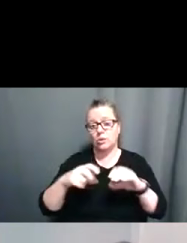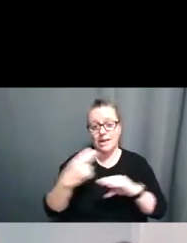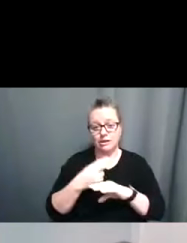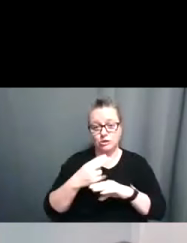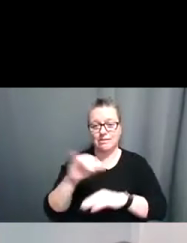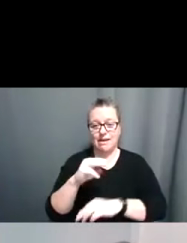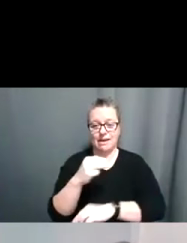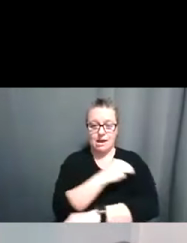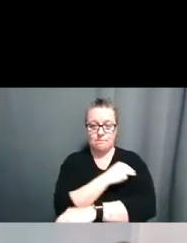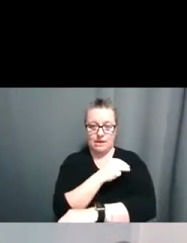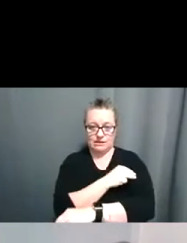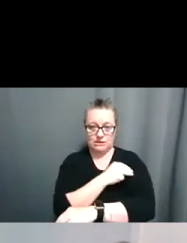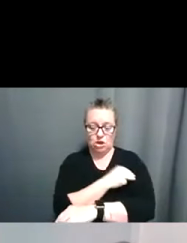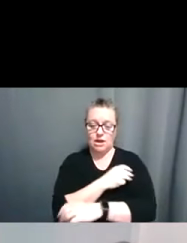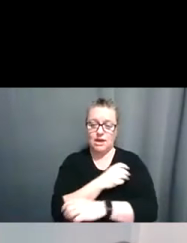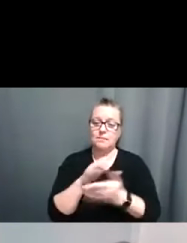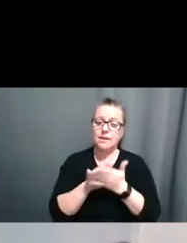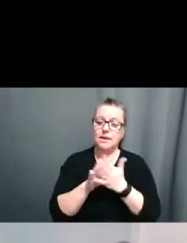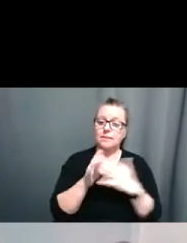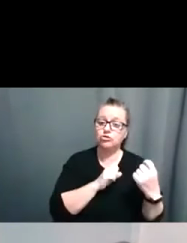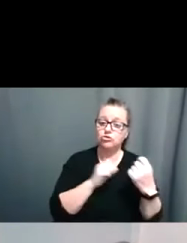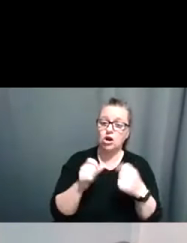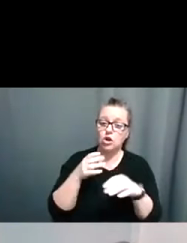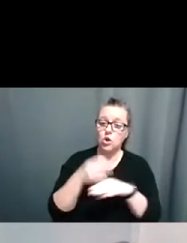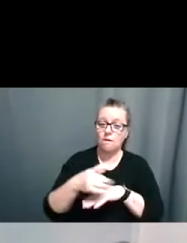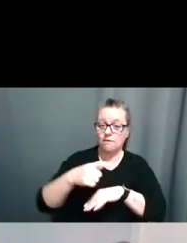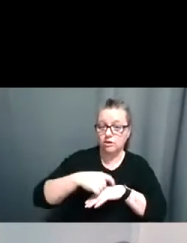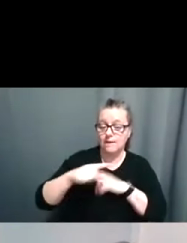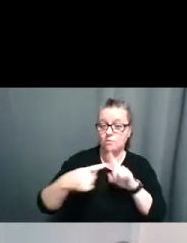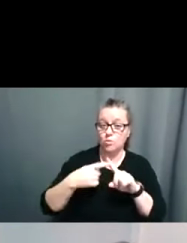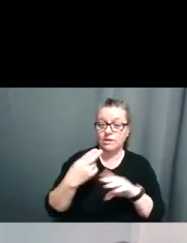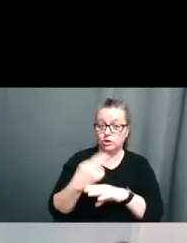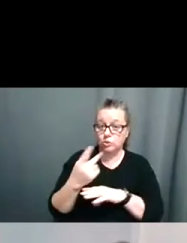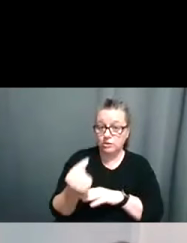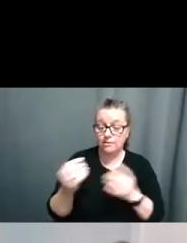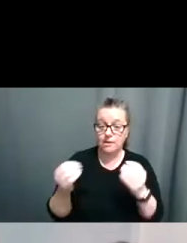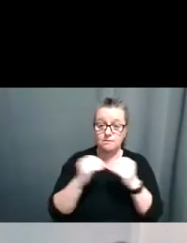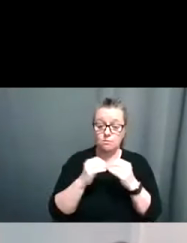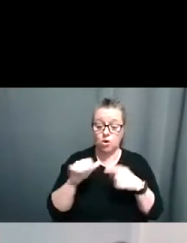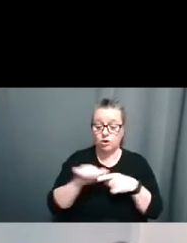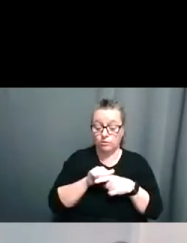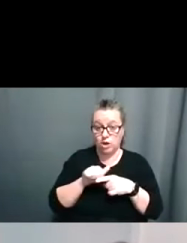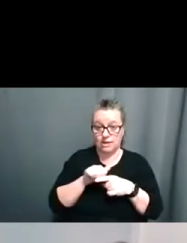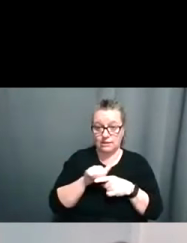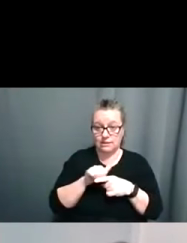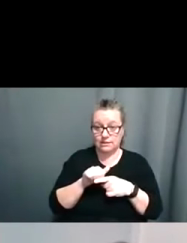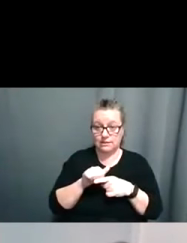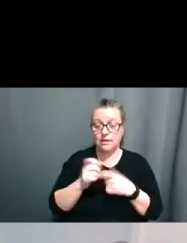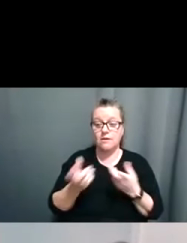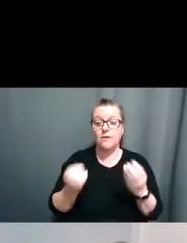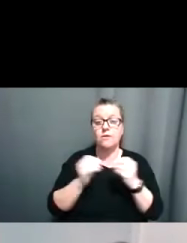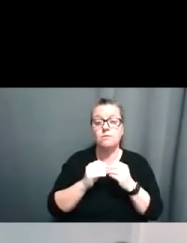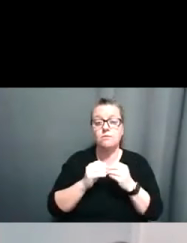muscle. It gets bigger and stronger over time as you use it. And the more you practice taking a